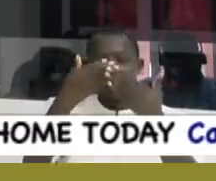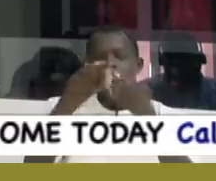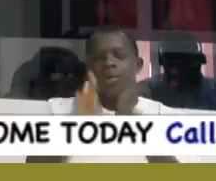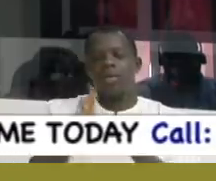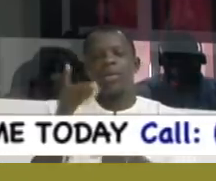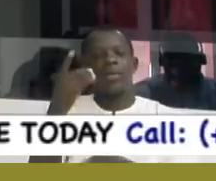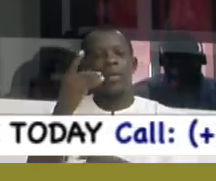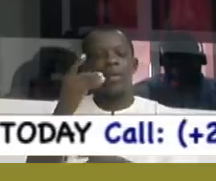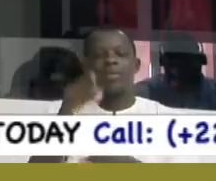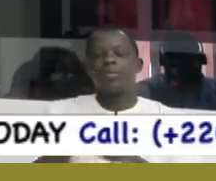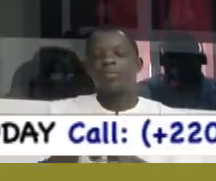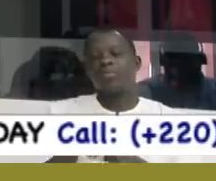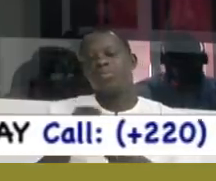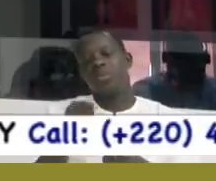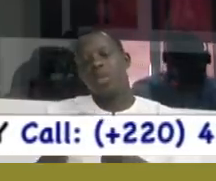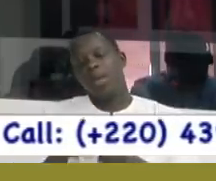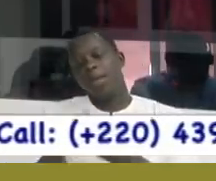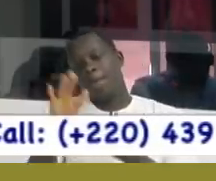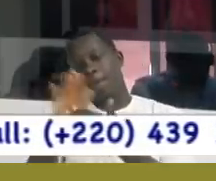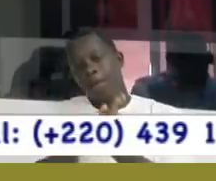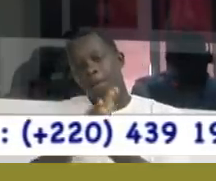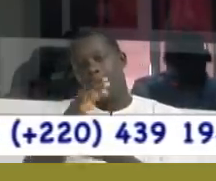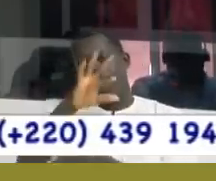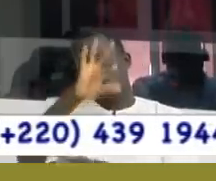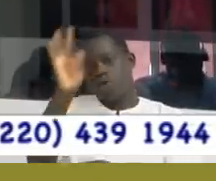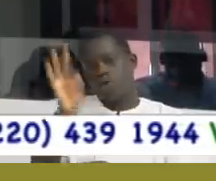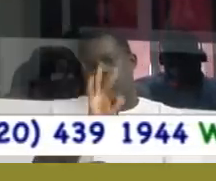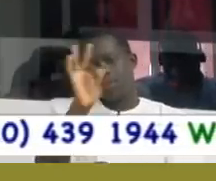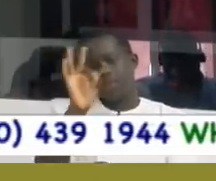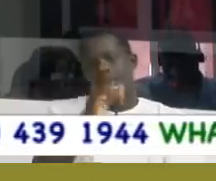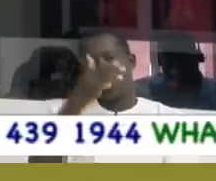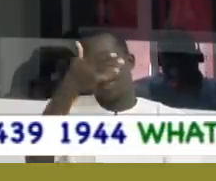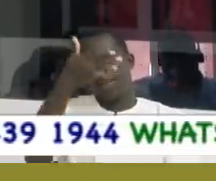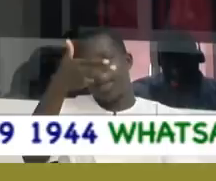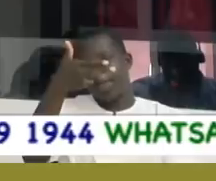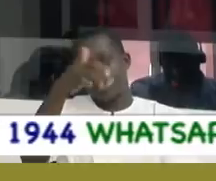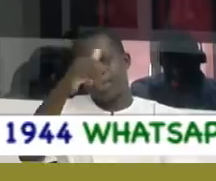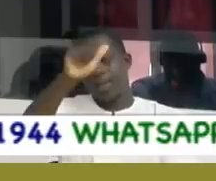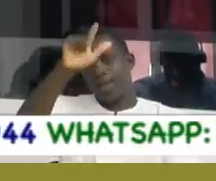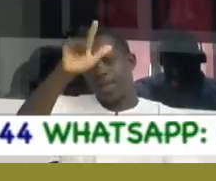the transcript is Tuesday, 9th